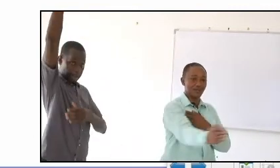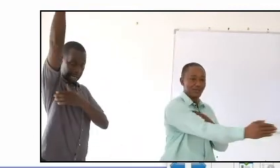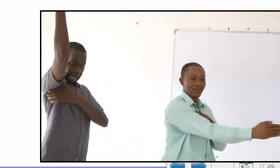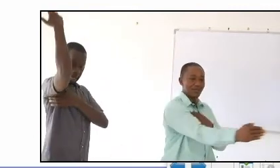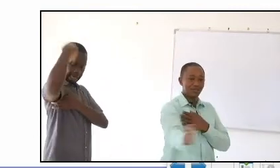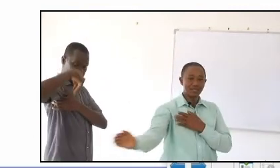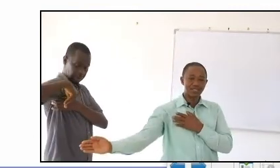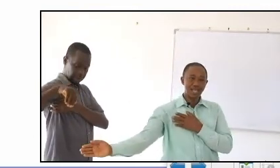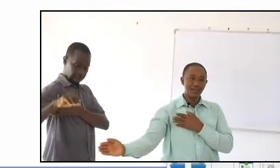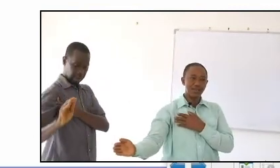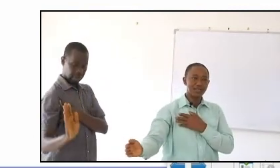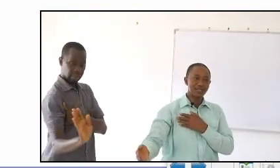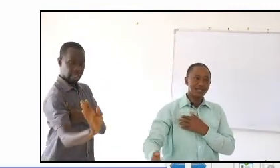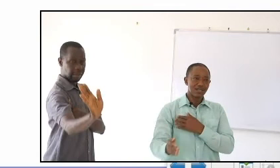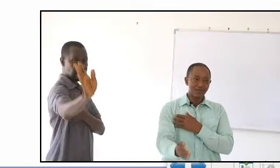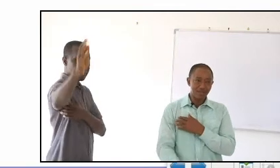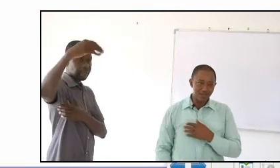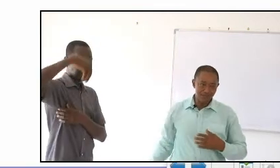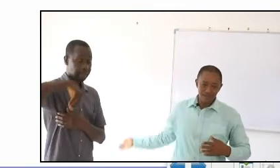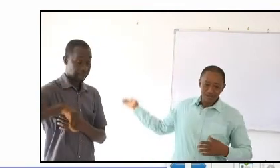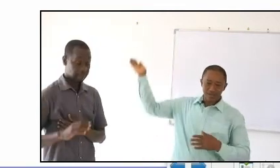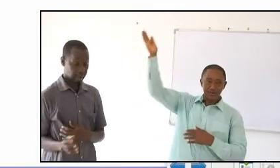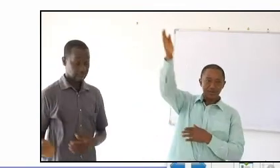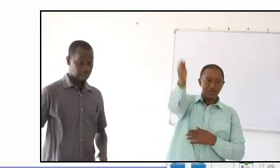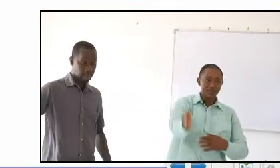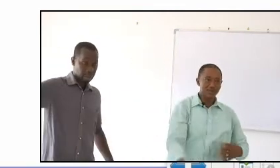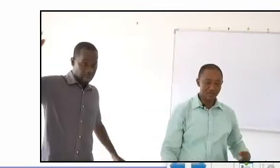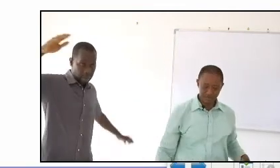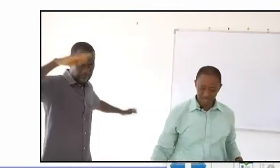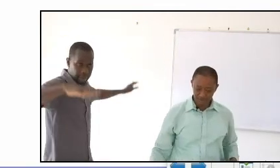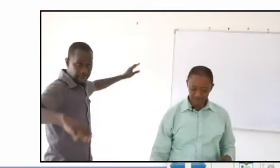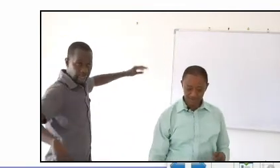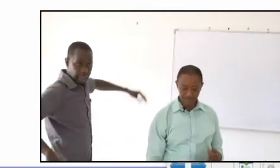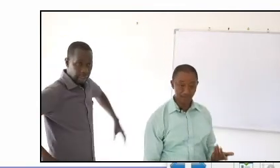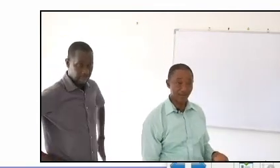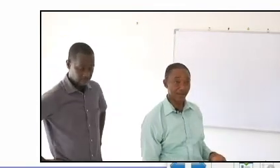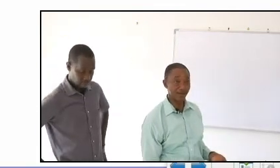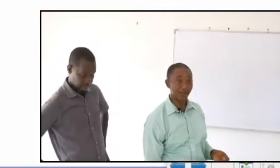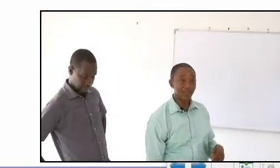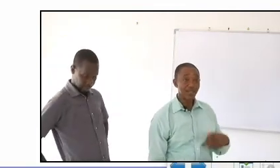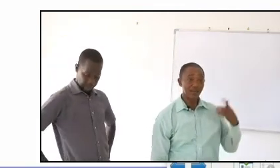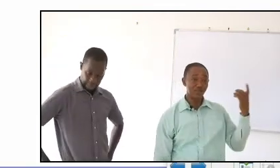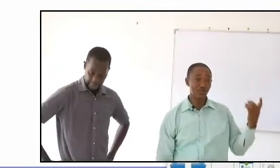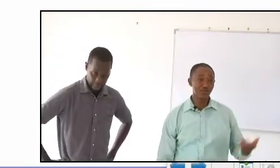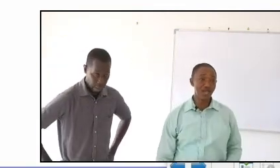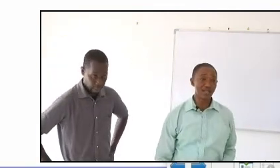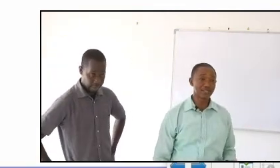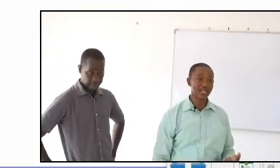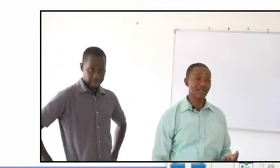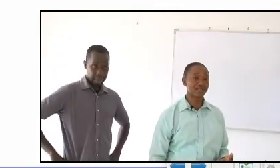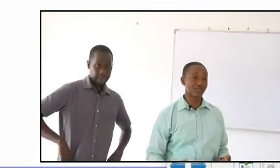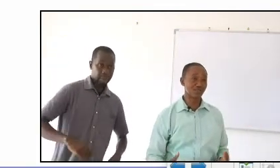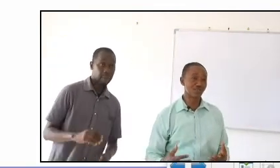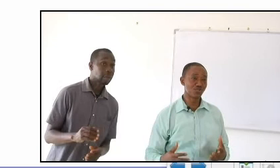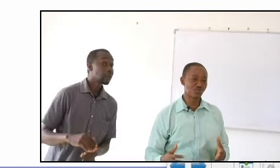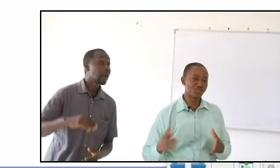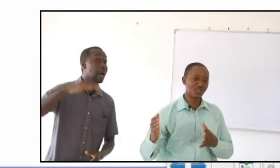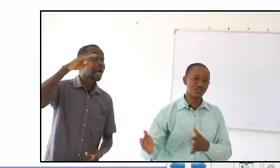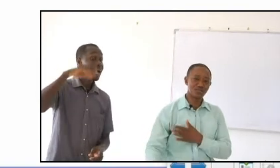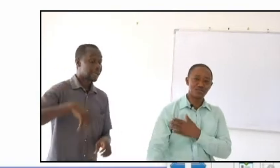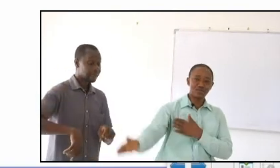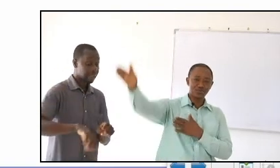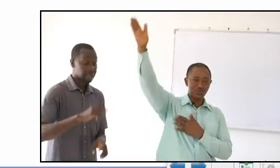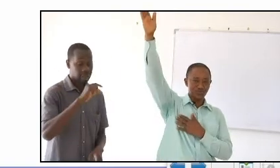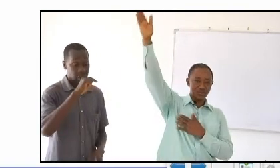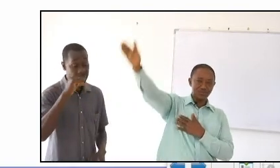you can go sideways, and you can even, circle around. When you do higher science, you need to know the